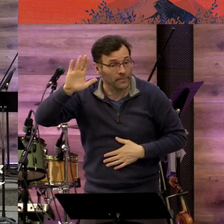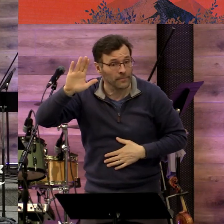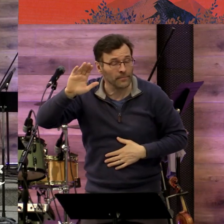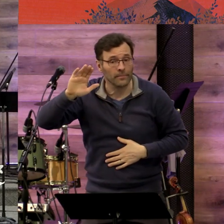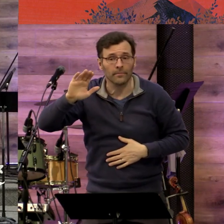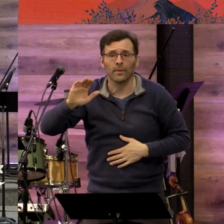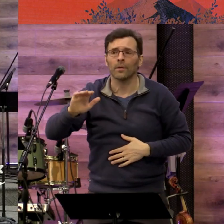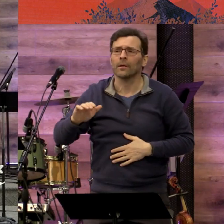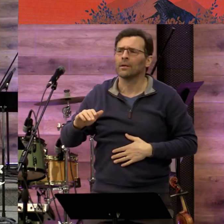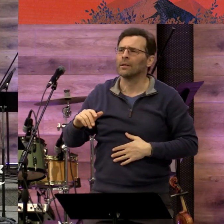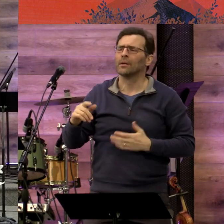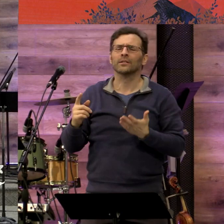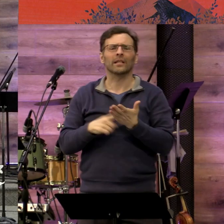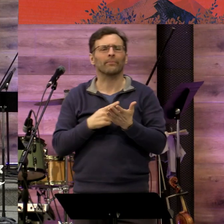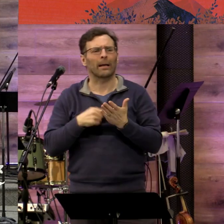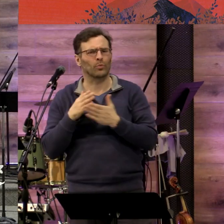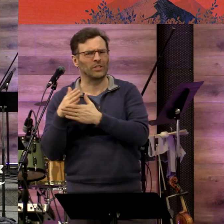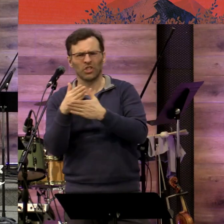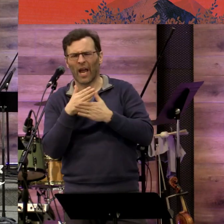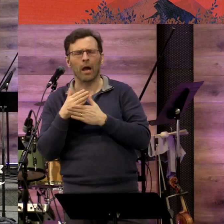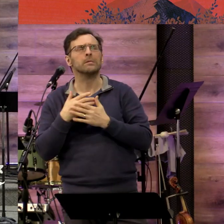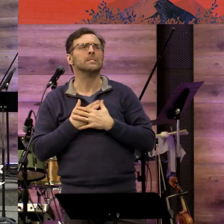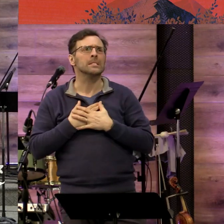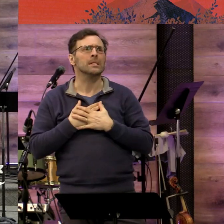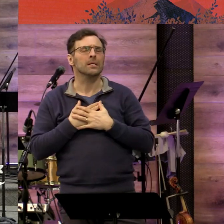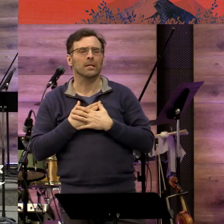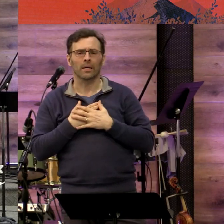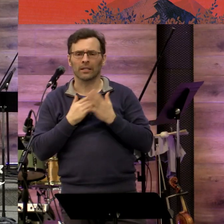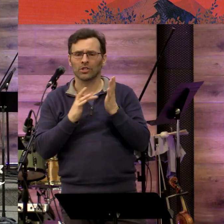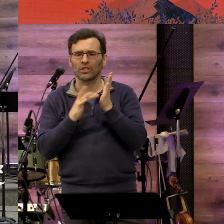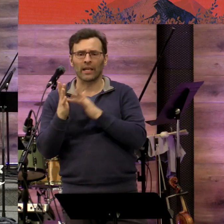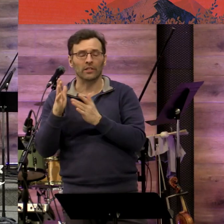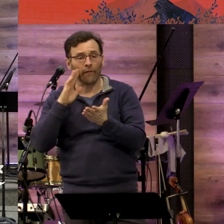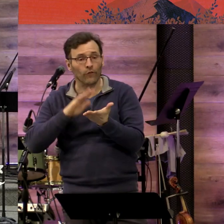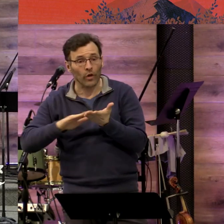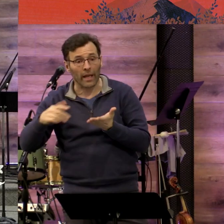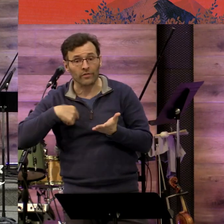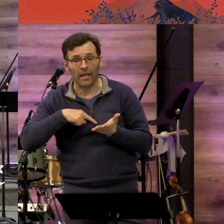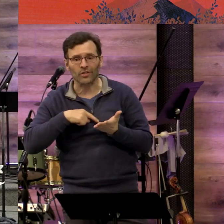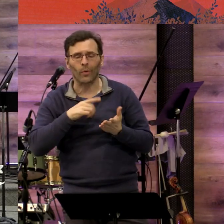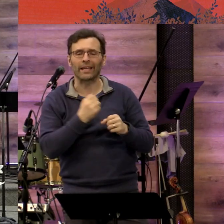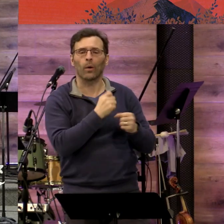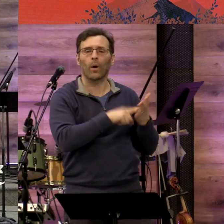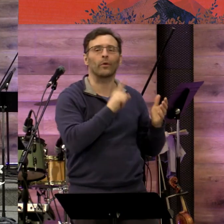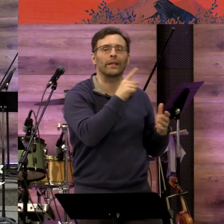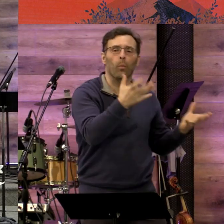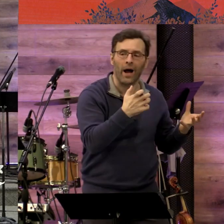And sometimes we share it in such a way where we think, Jesus forgives us so that we can get what we really want, which